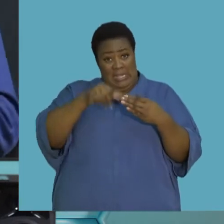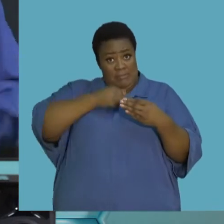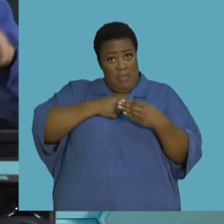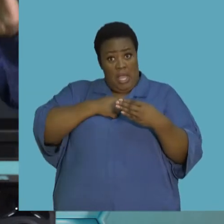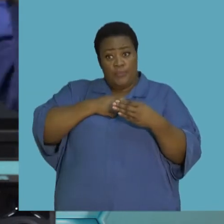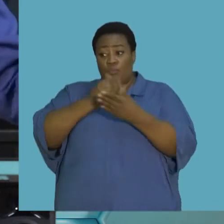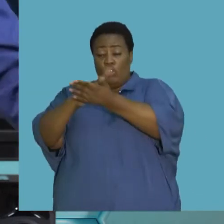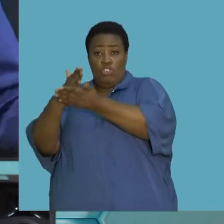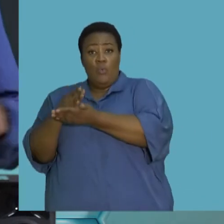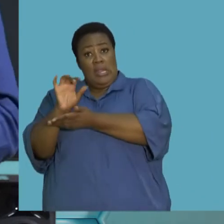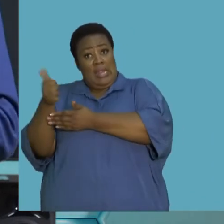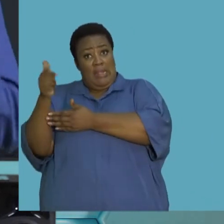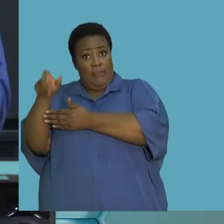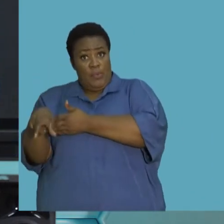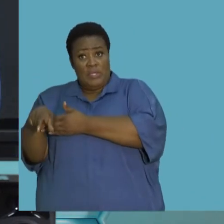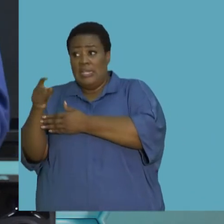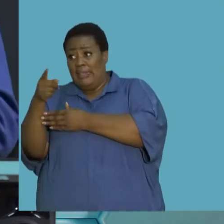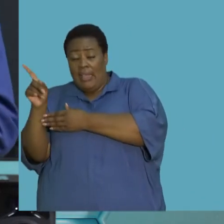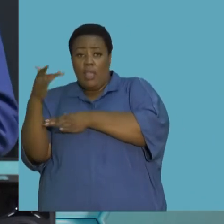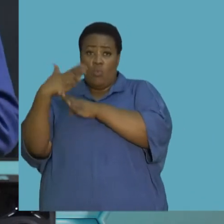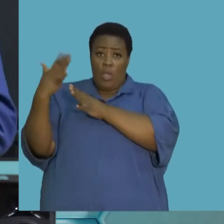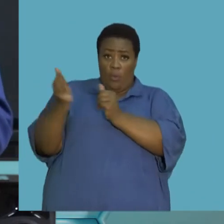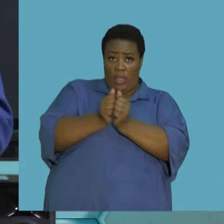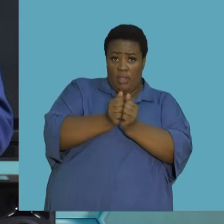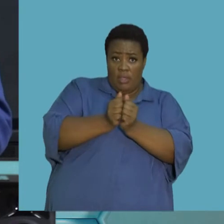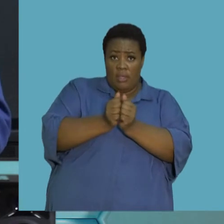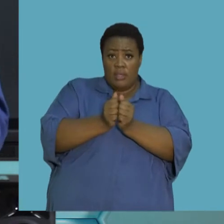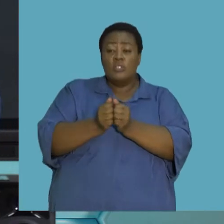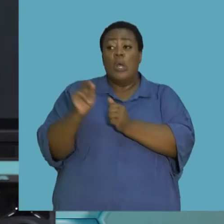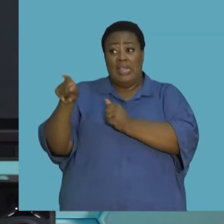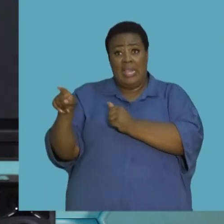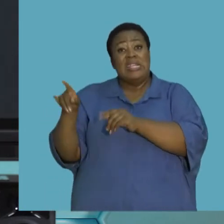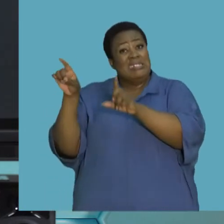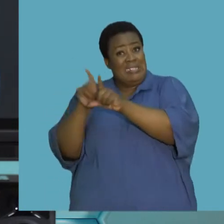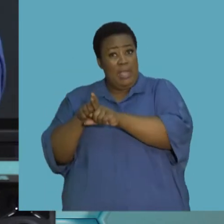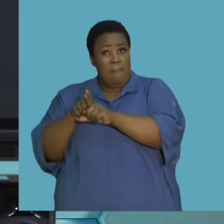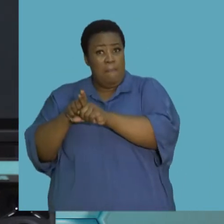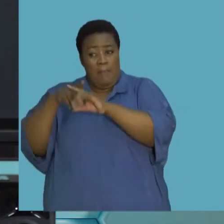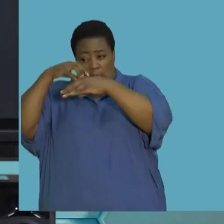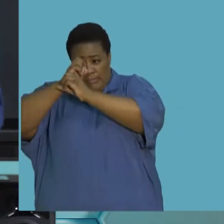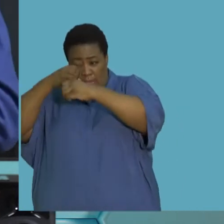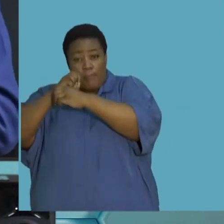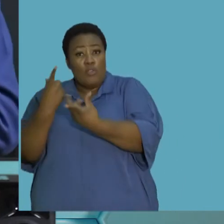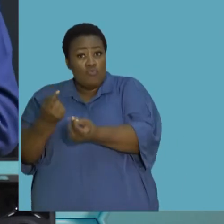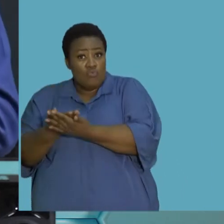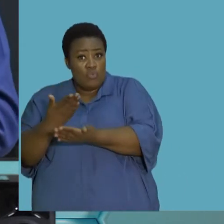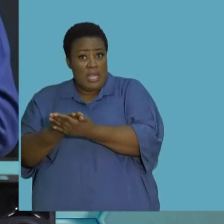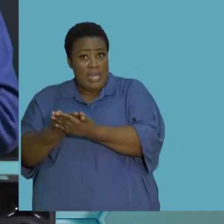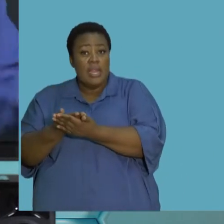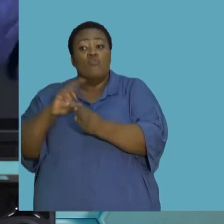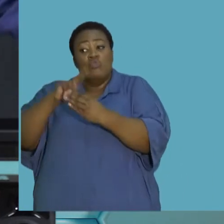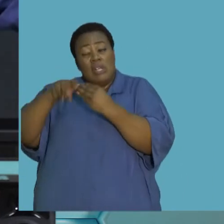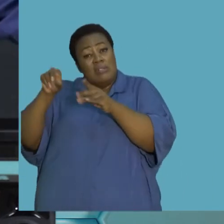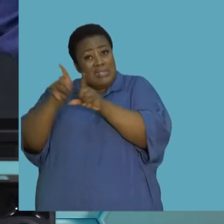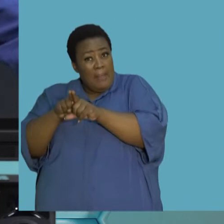with another scientist and they've collaborated with me, they are able to conduct the exact same experiment